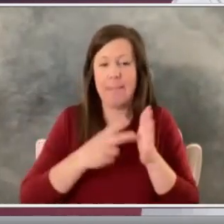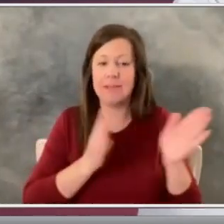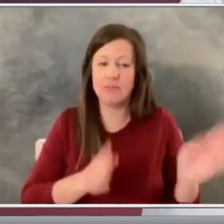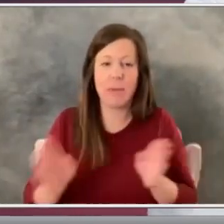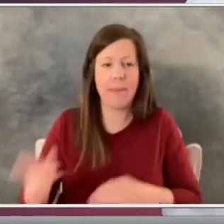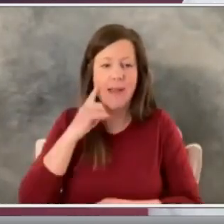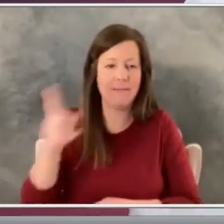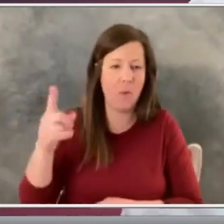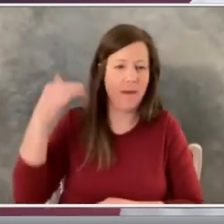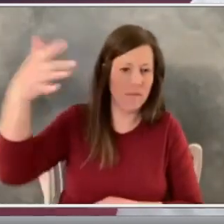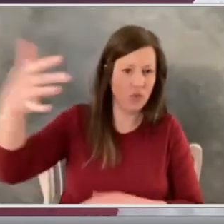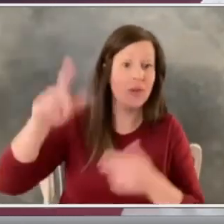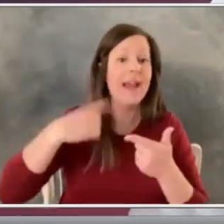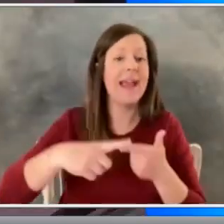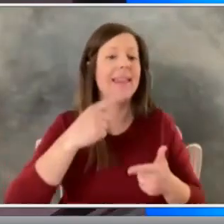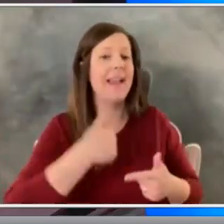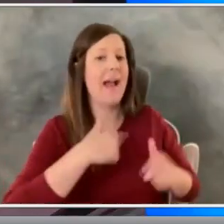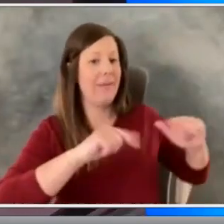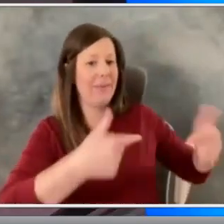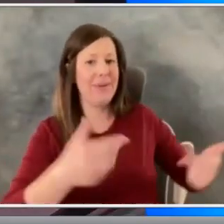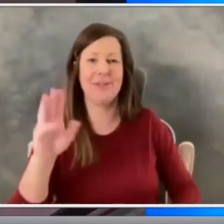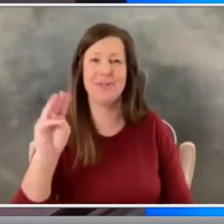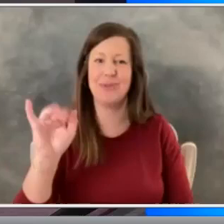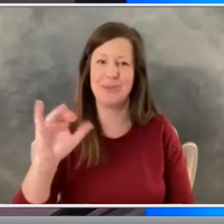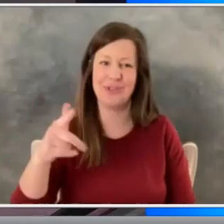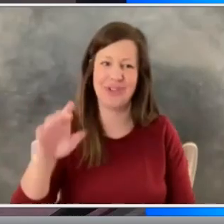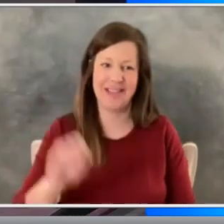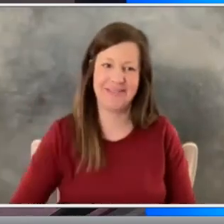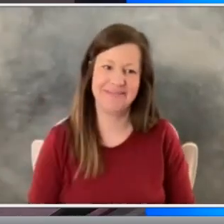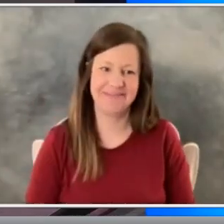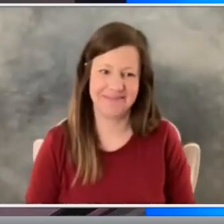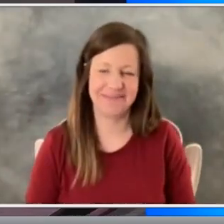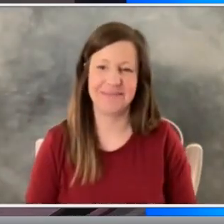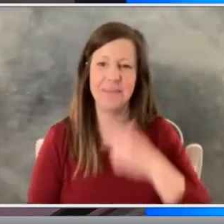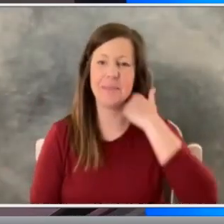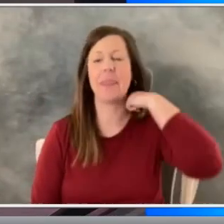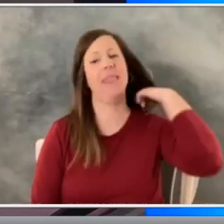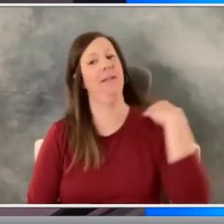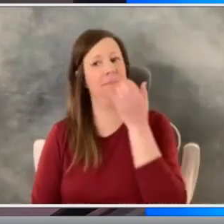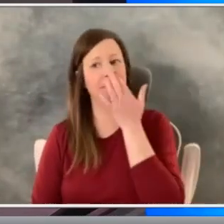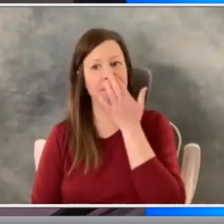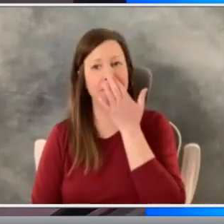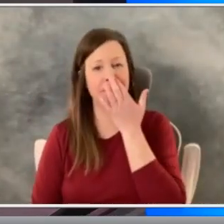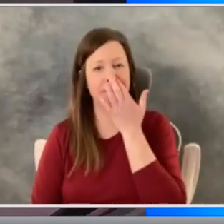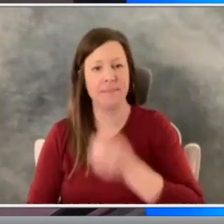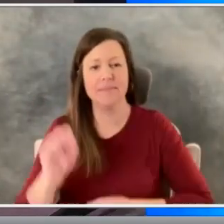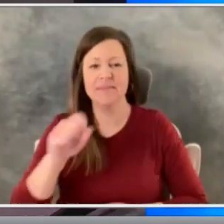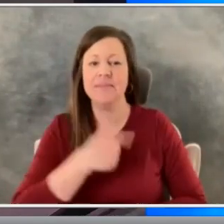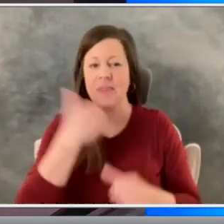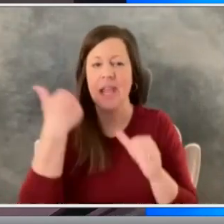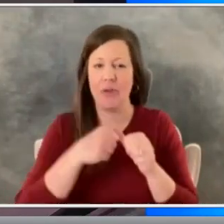then I turn it over to experts like Michelle. Michelle, one of the things you told my mom is don't wait until it's needed. You have got